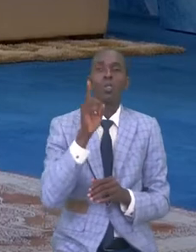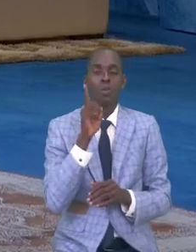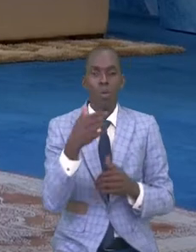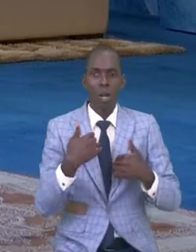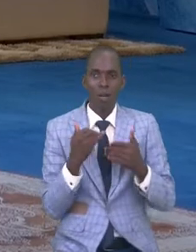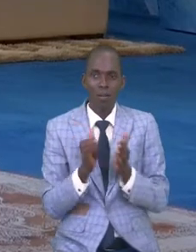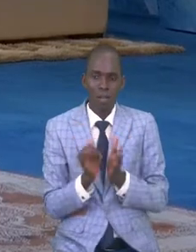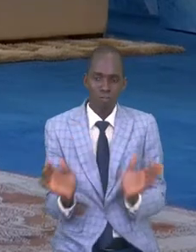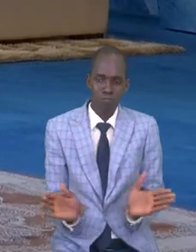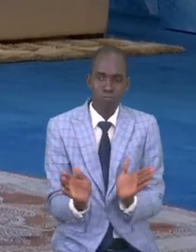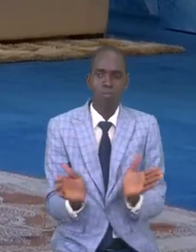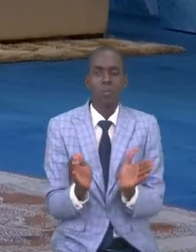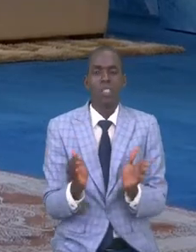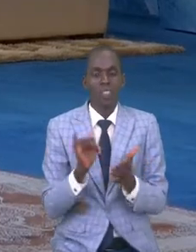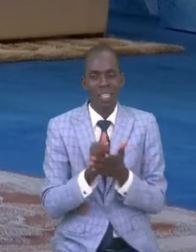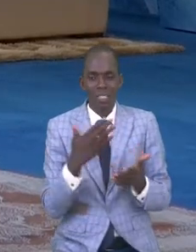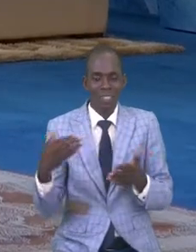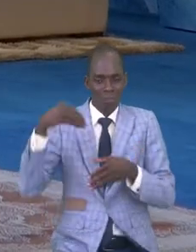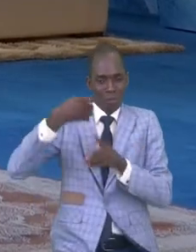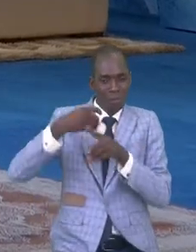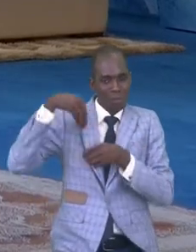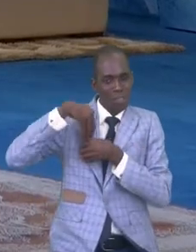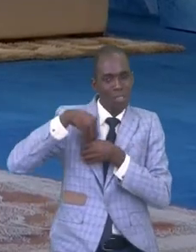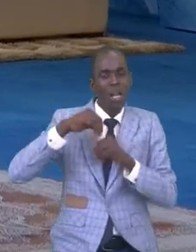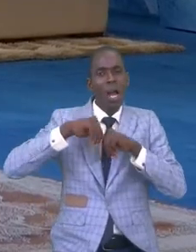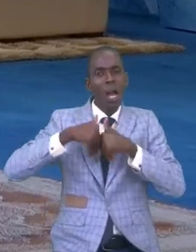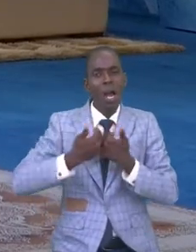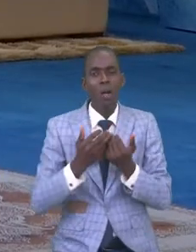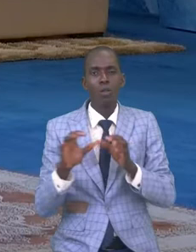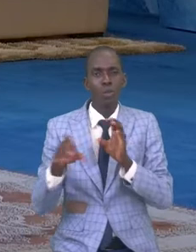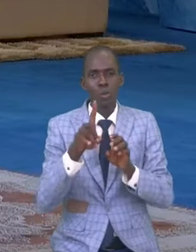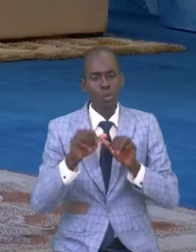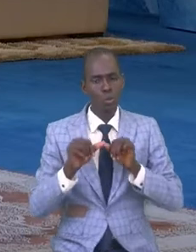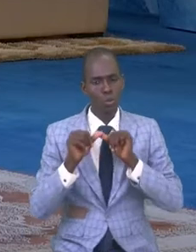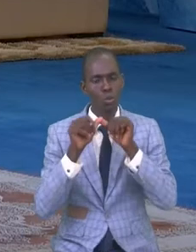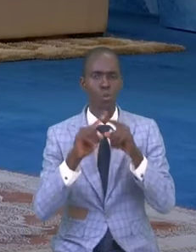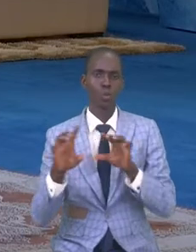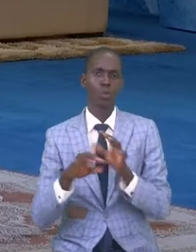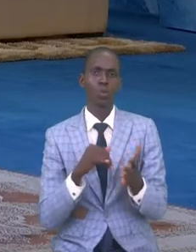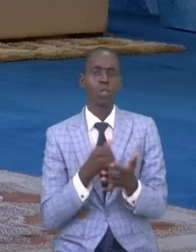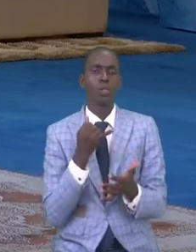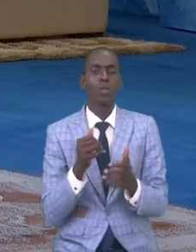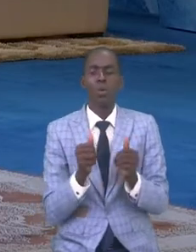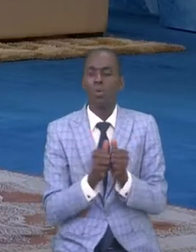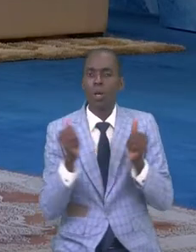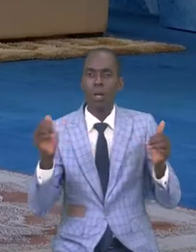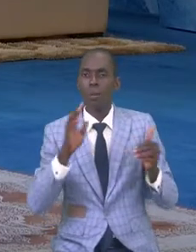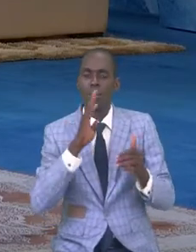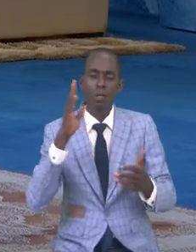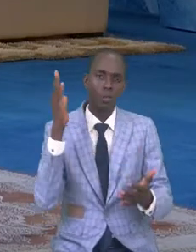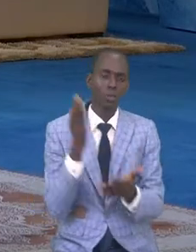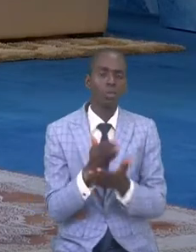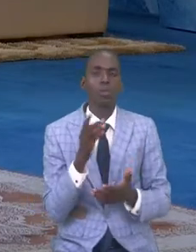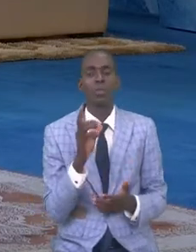the driver within. How do you keep on doing it? Unstoppable